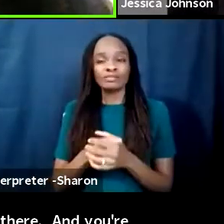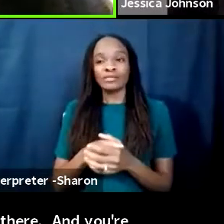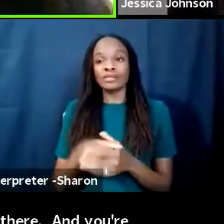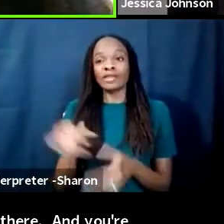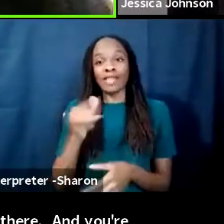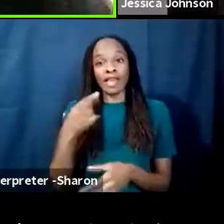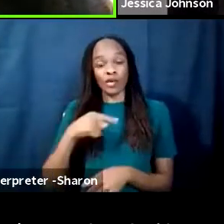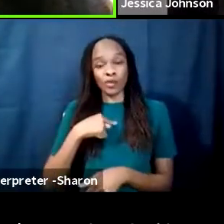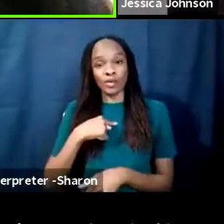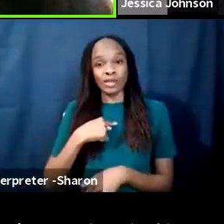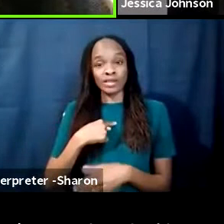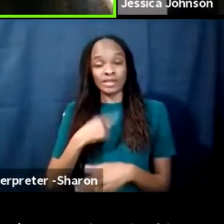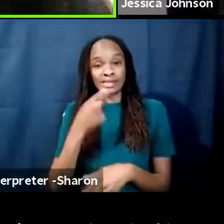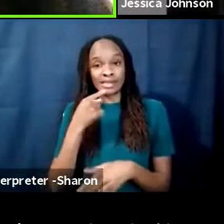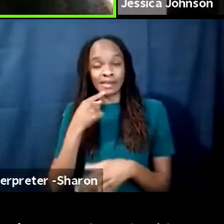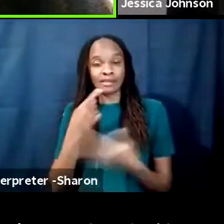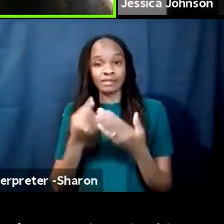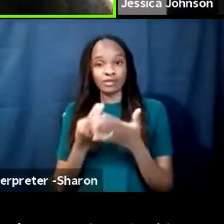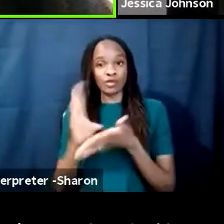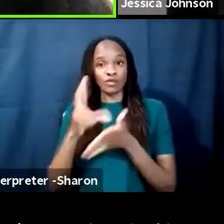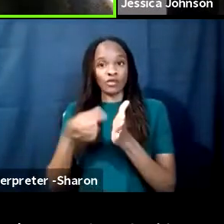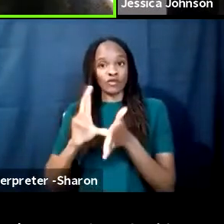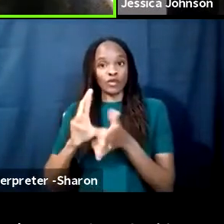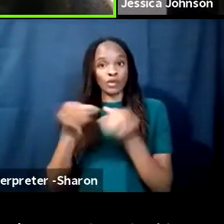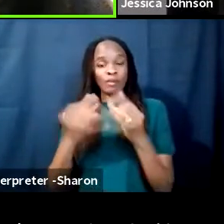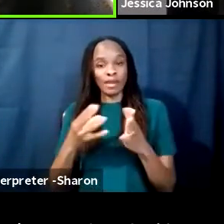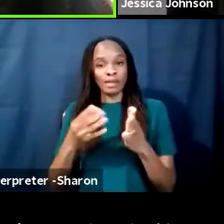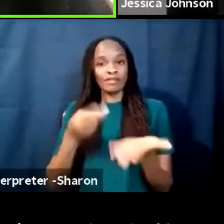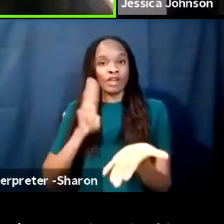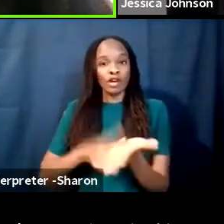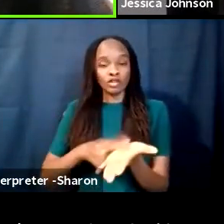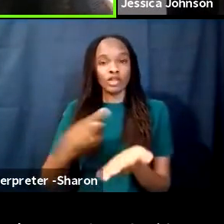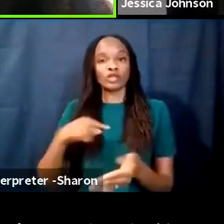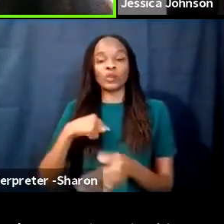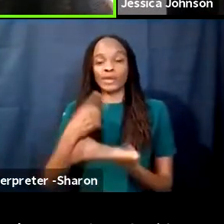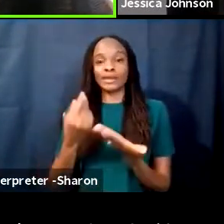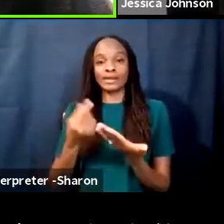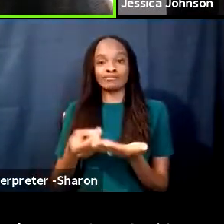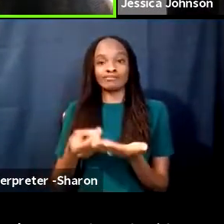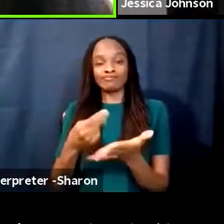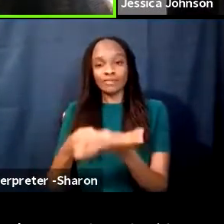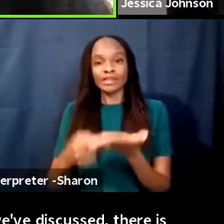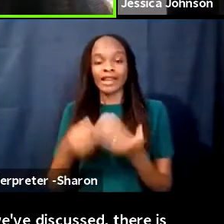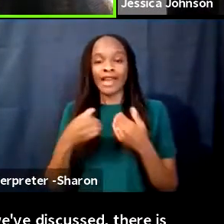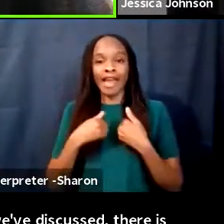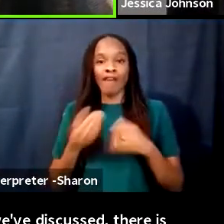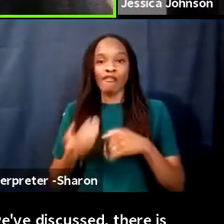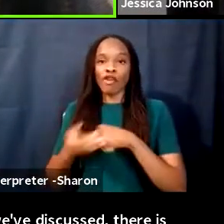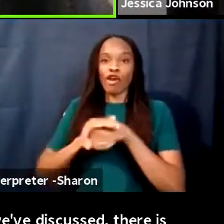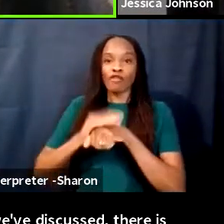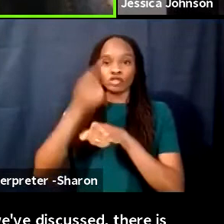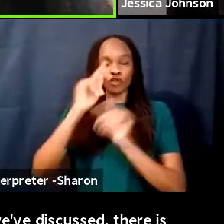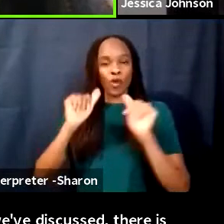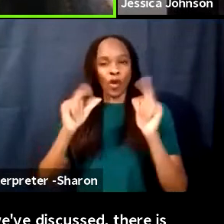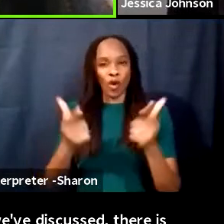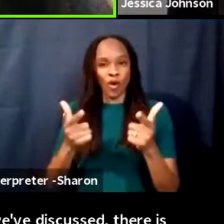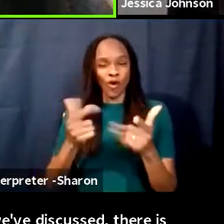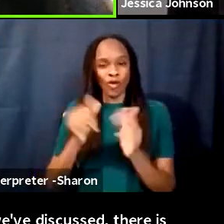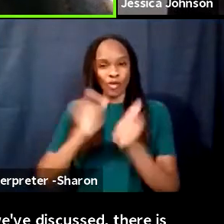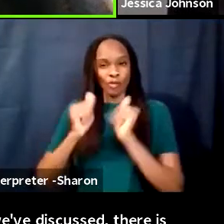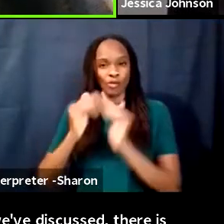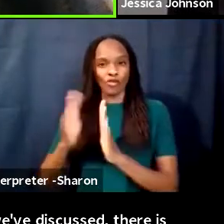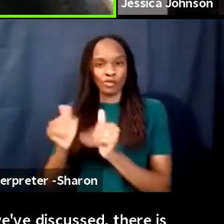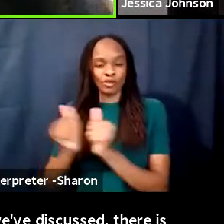many of the contracts today that we've discussed, there is coverage, obviously, for all of those performers on certain agreements.